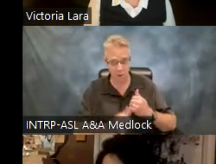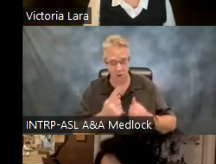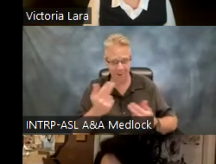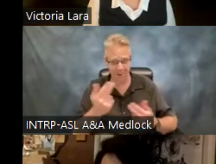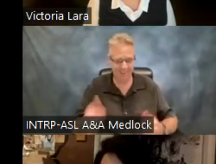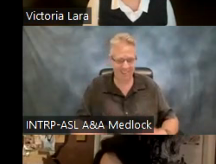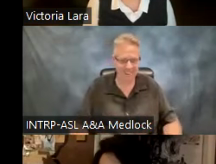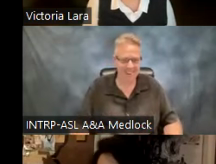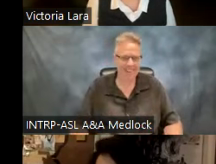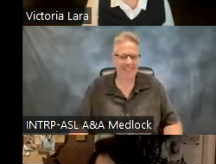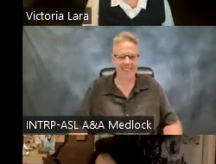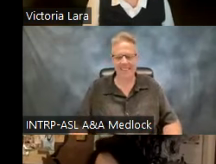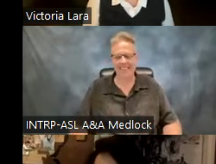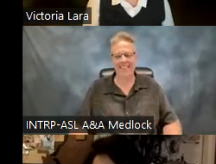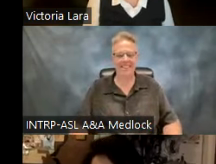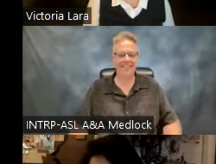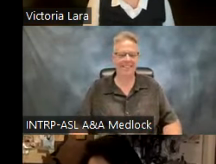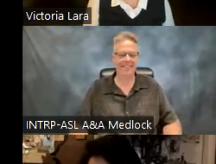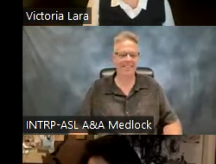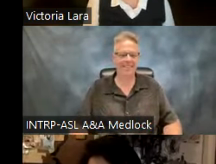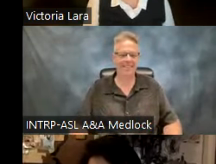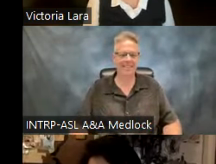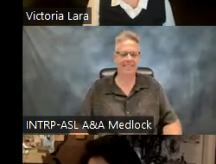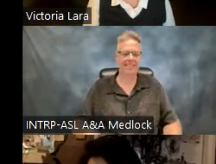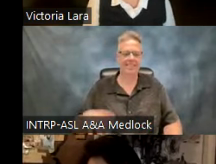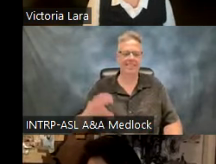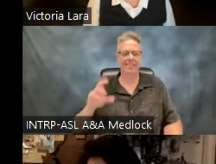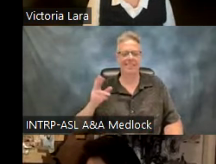And co-chair Christian,